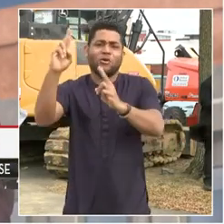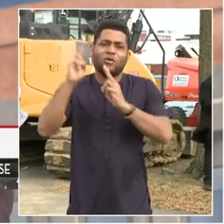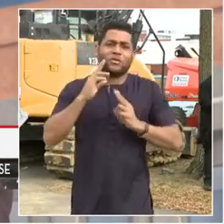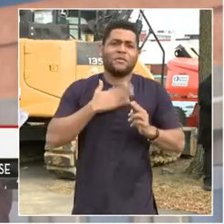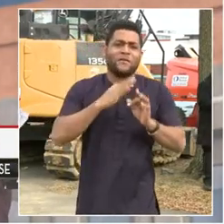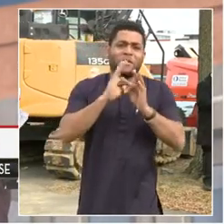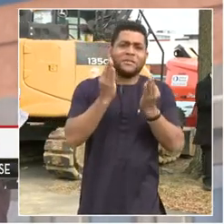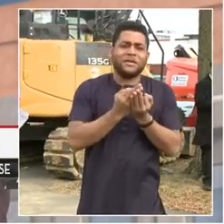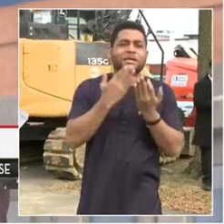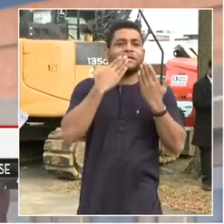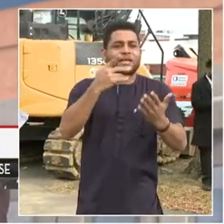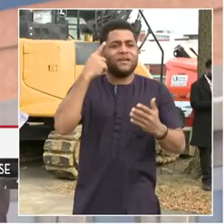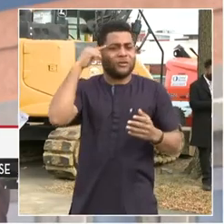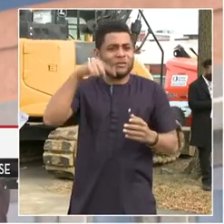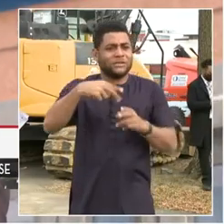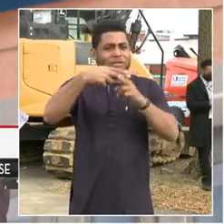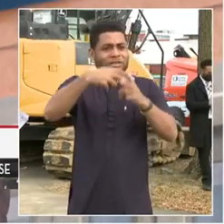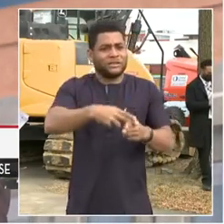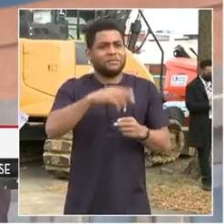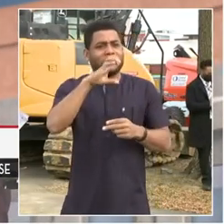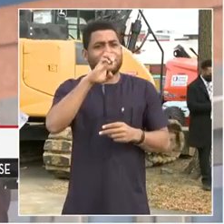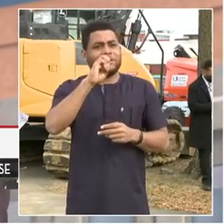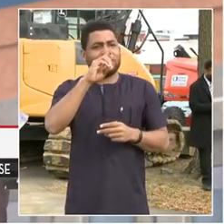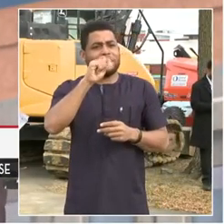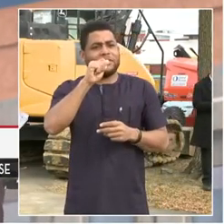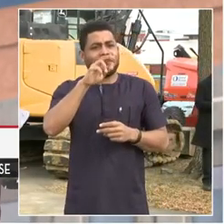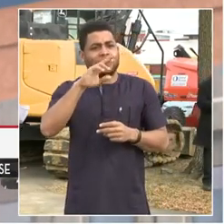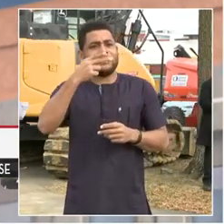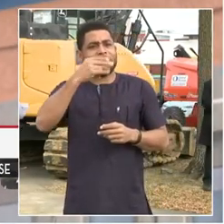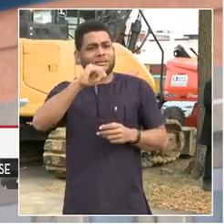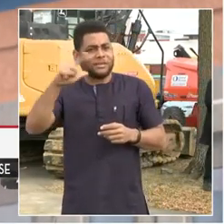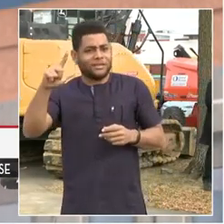Cedar Hill Regional Medical Center.